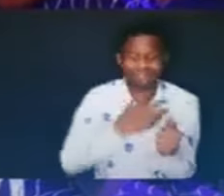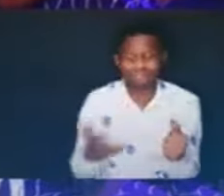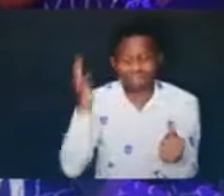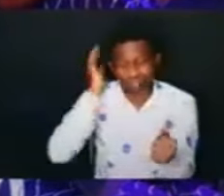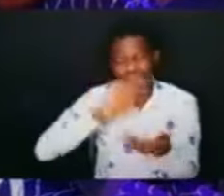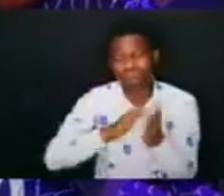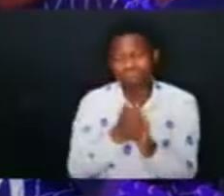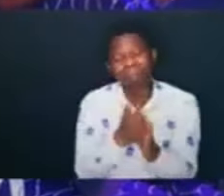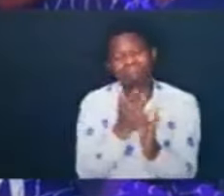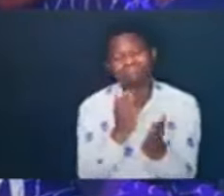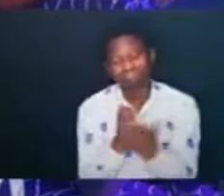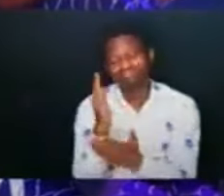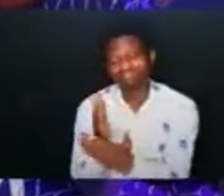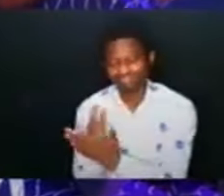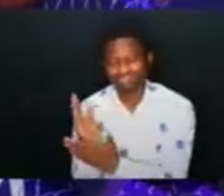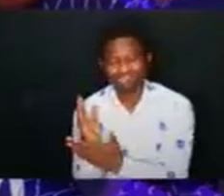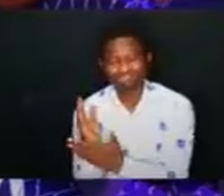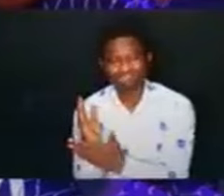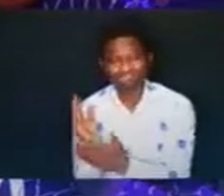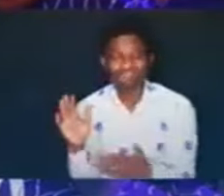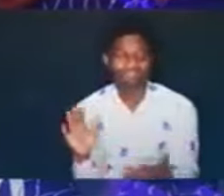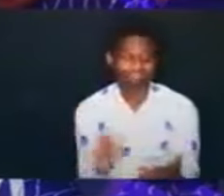bibia rabe